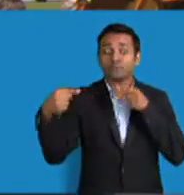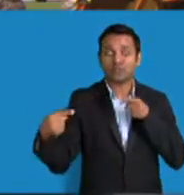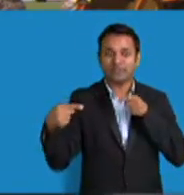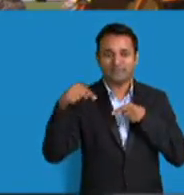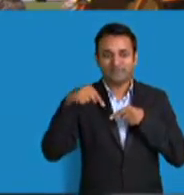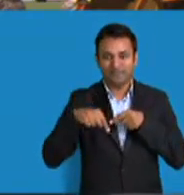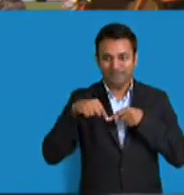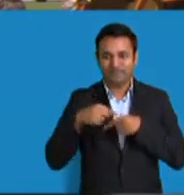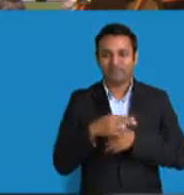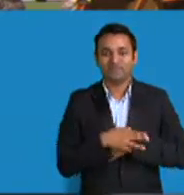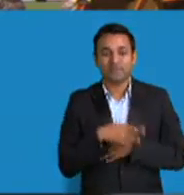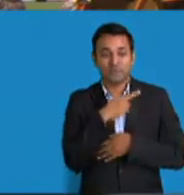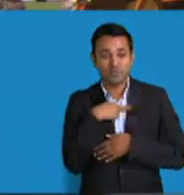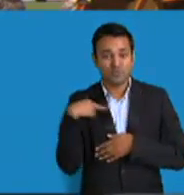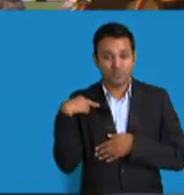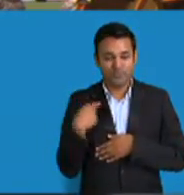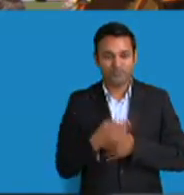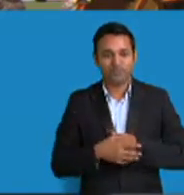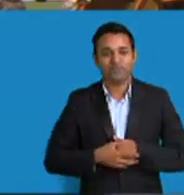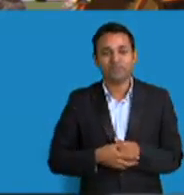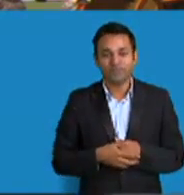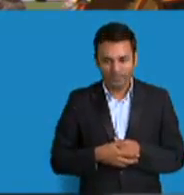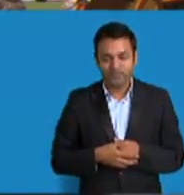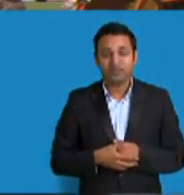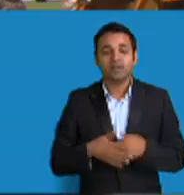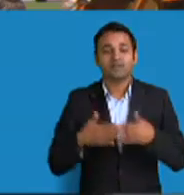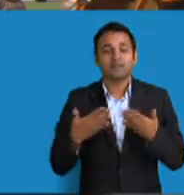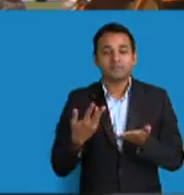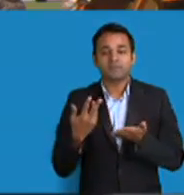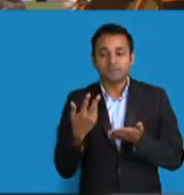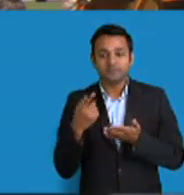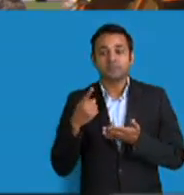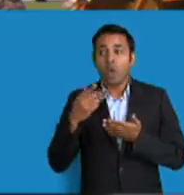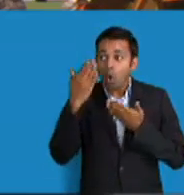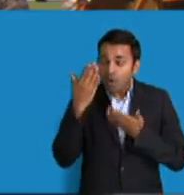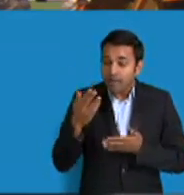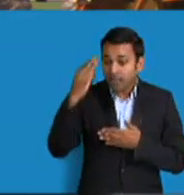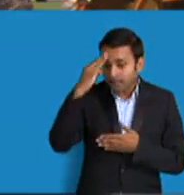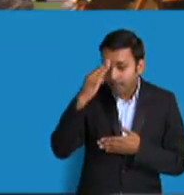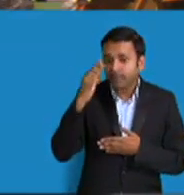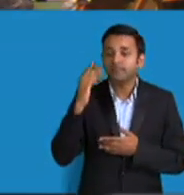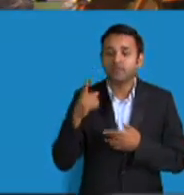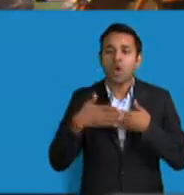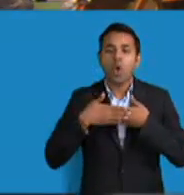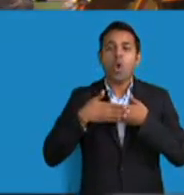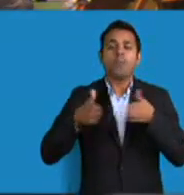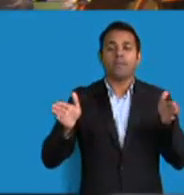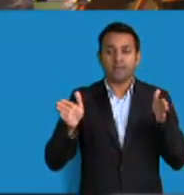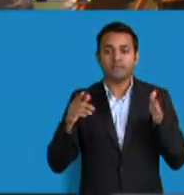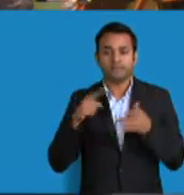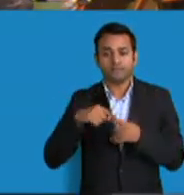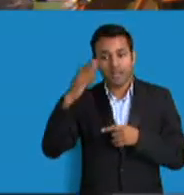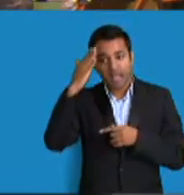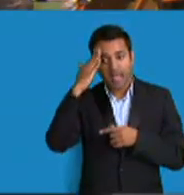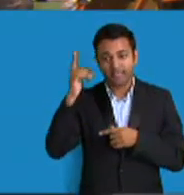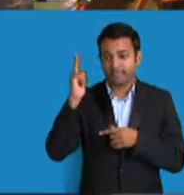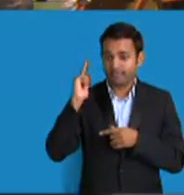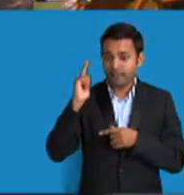The honourable minister, in opening the Fiji Head Teachers Association conference in Lautoka recently, announced that the overall pass